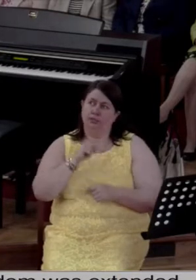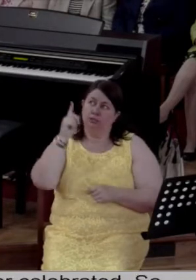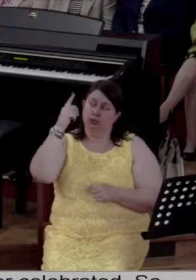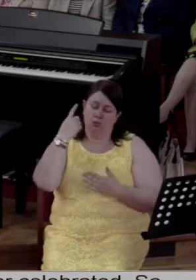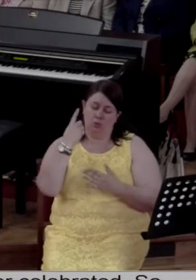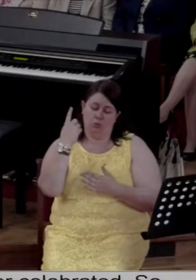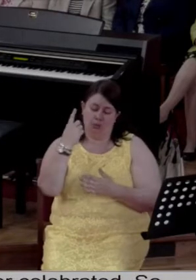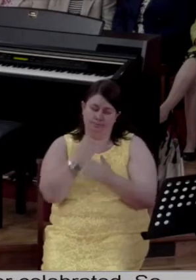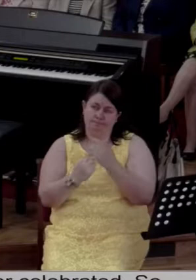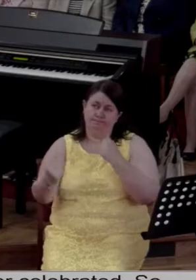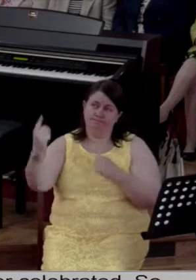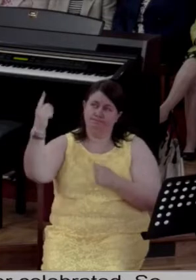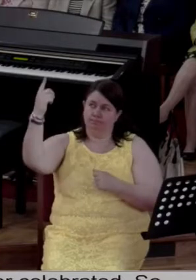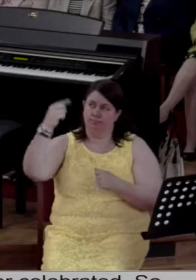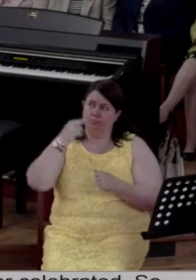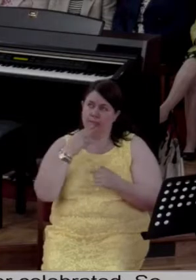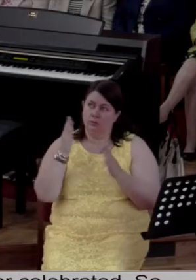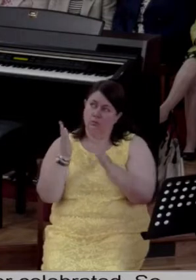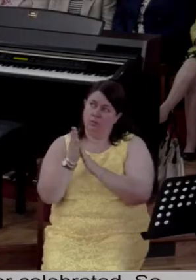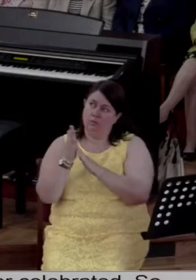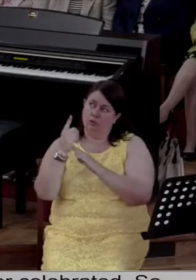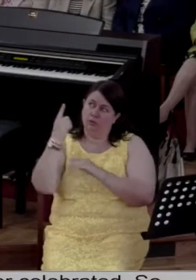who deserves the applause.